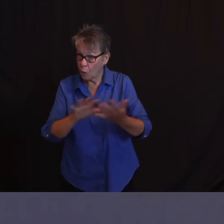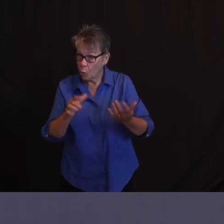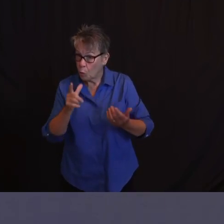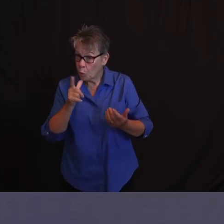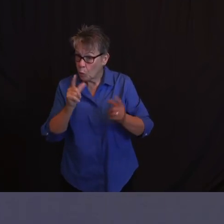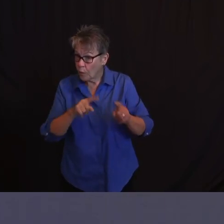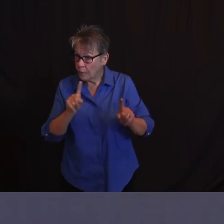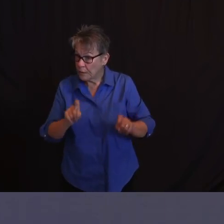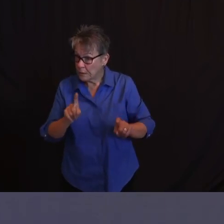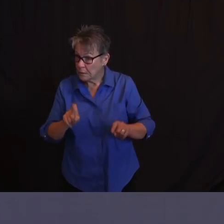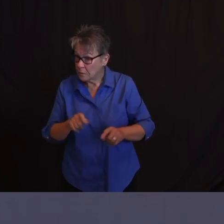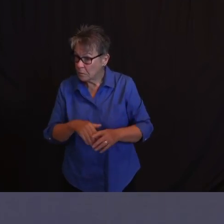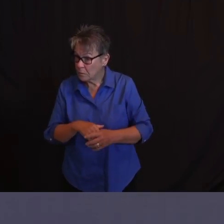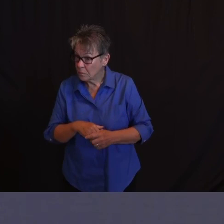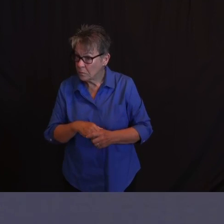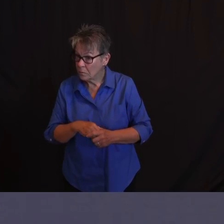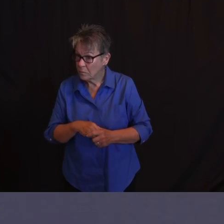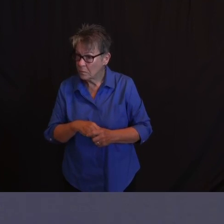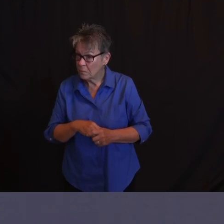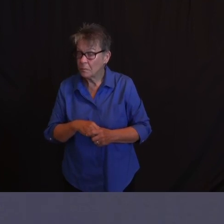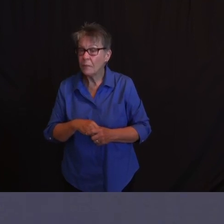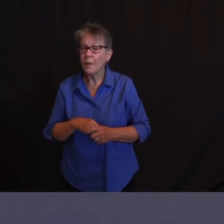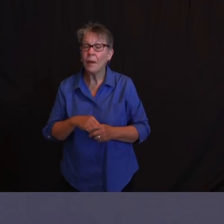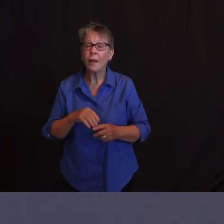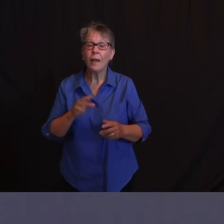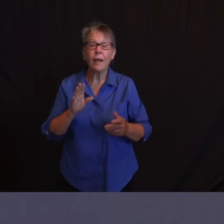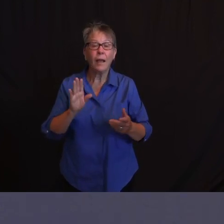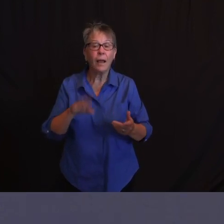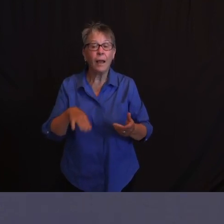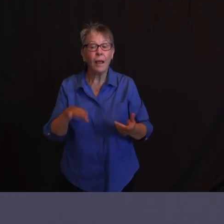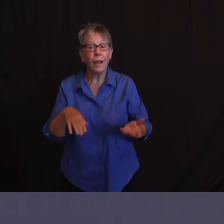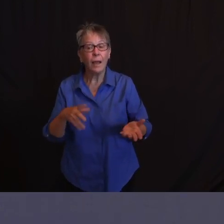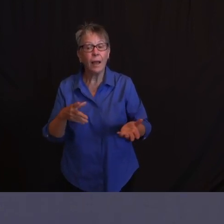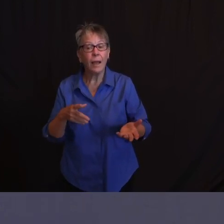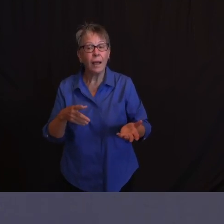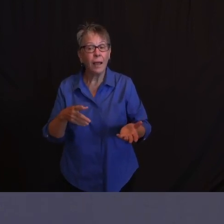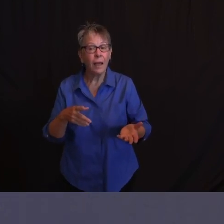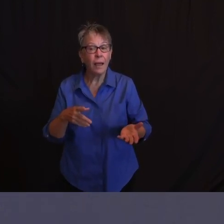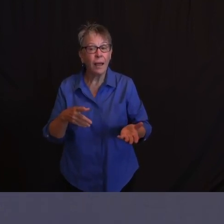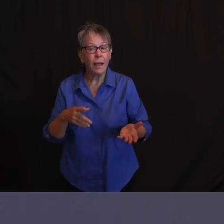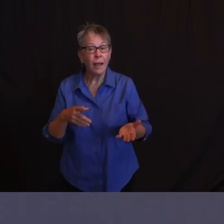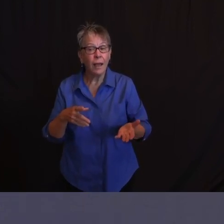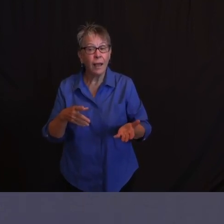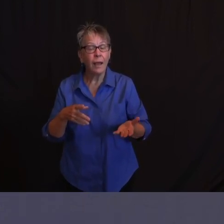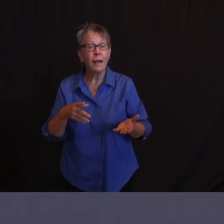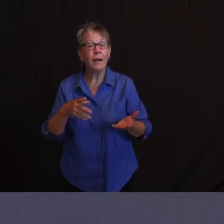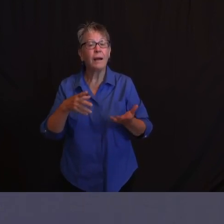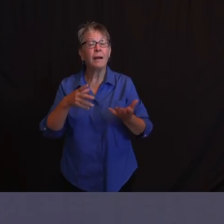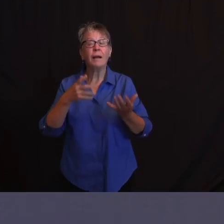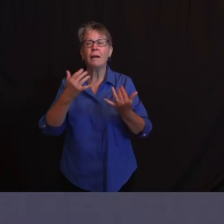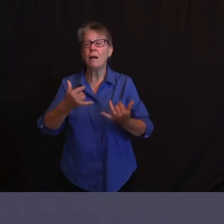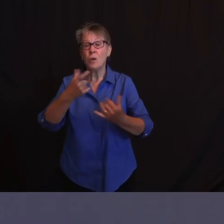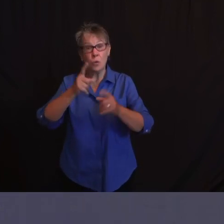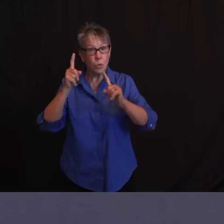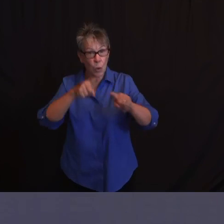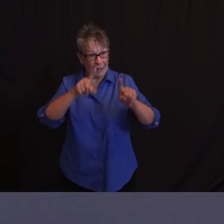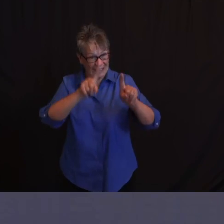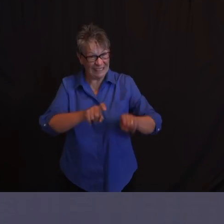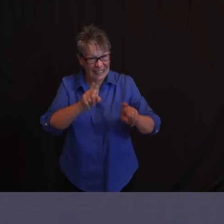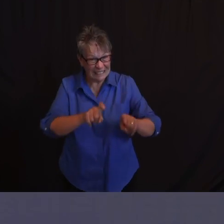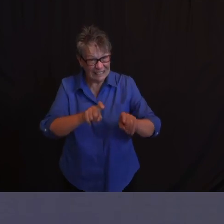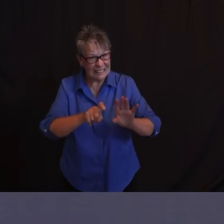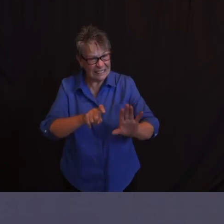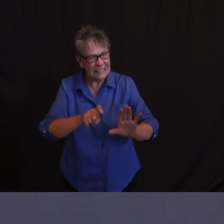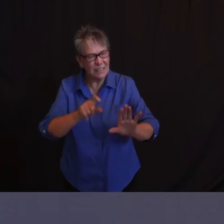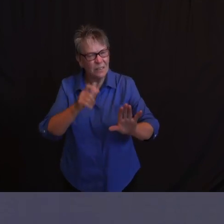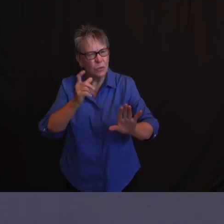people till you get your results back. Absolutely. Right? And so on that list would be you came in from a hotspot state. Mm-hmm. I'm going to add